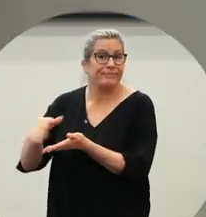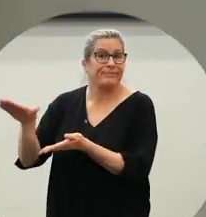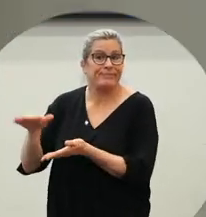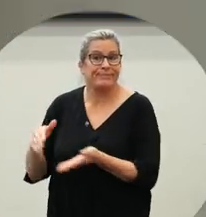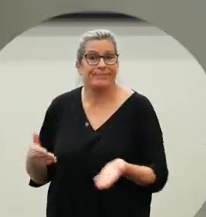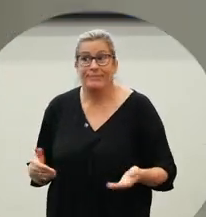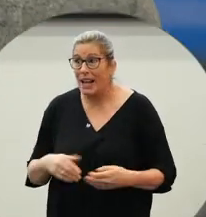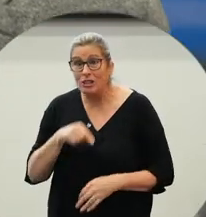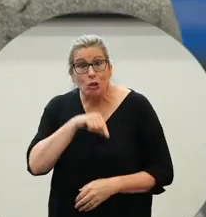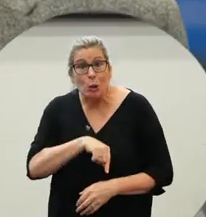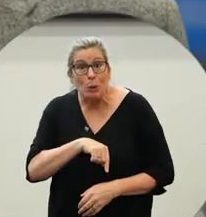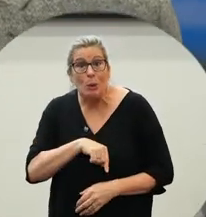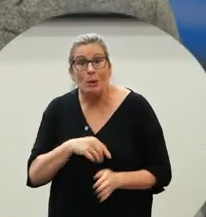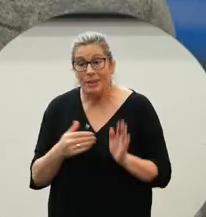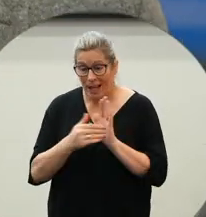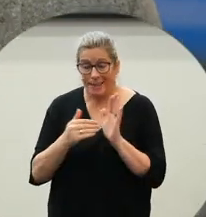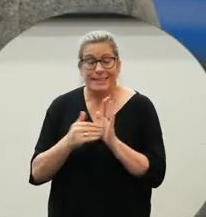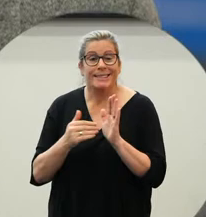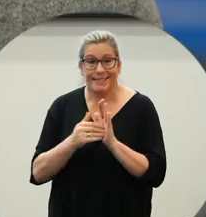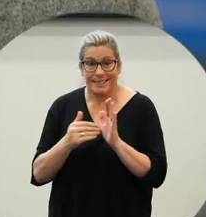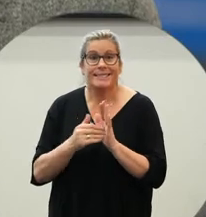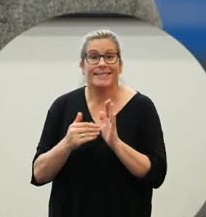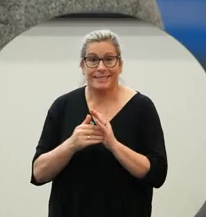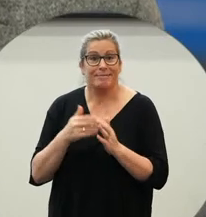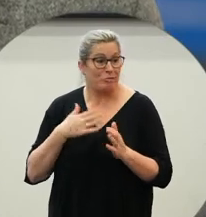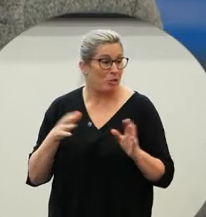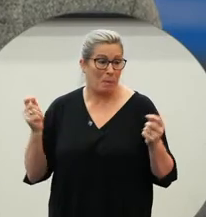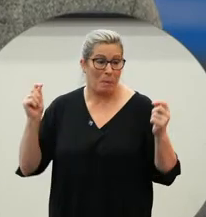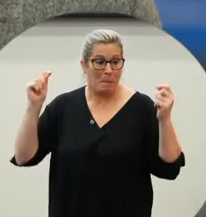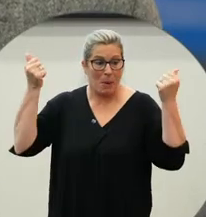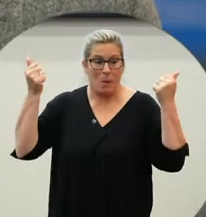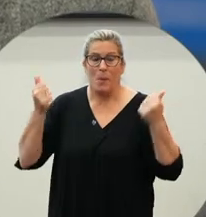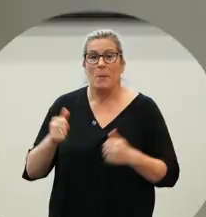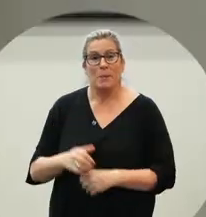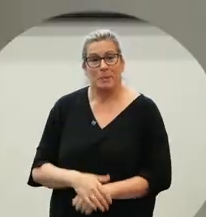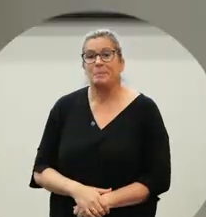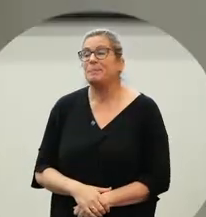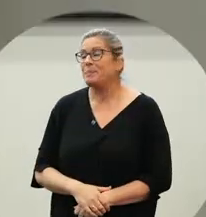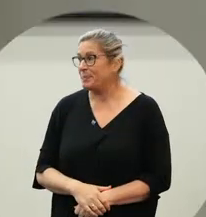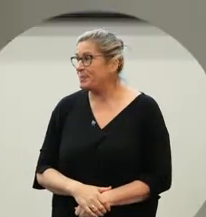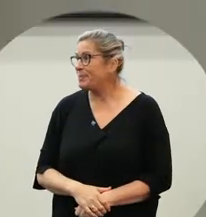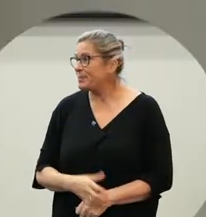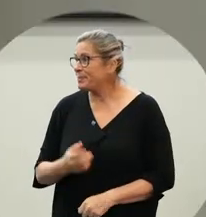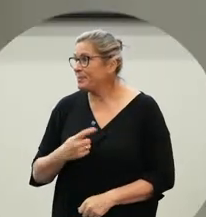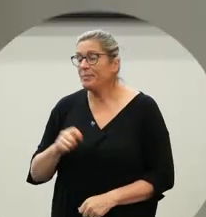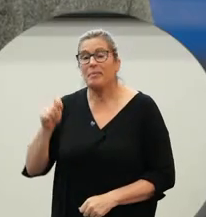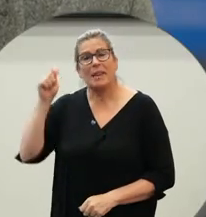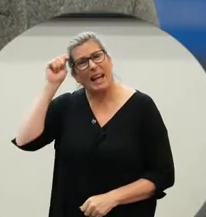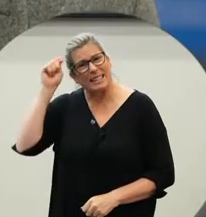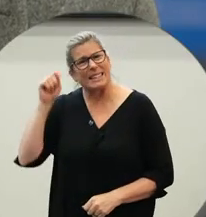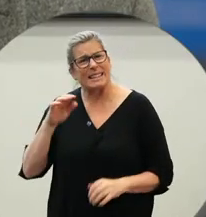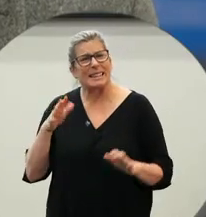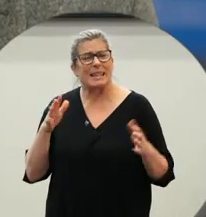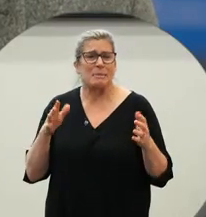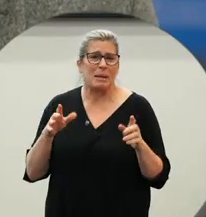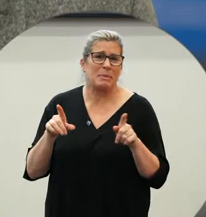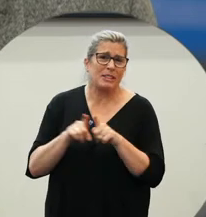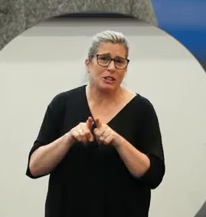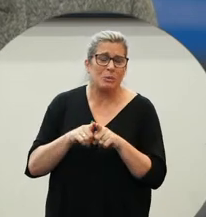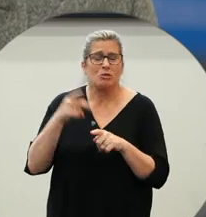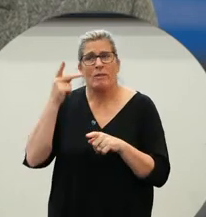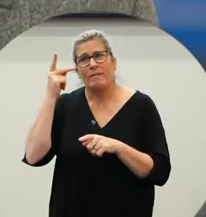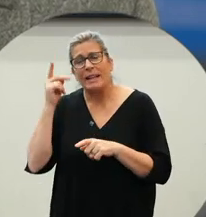Is that true? Yeah. Just like that? Yeah. Yeah. Okay. Well, I think maybe she was also reflecting on her relationship with Wally. You